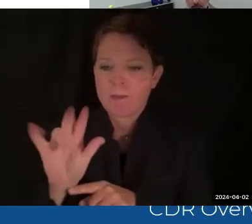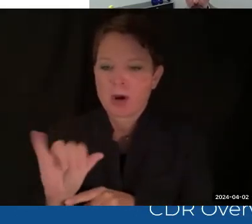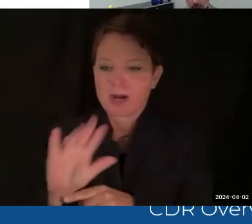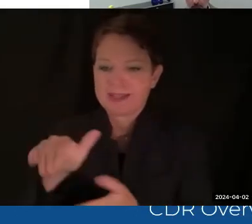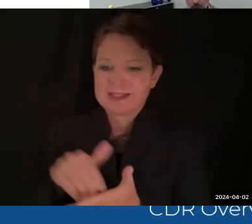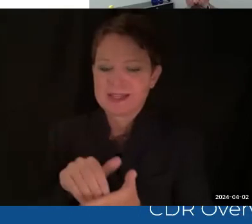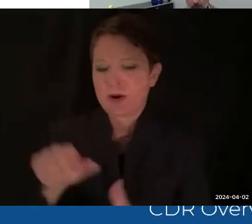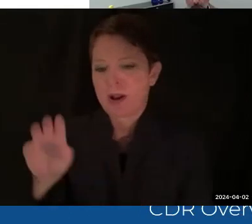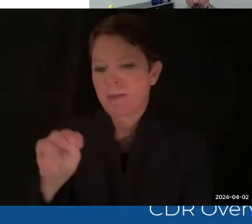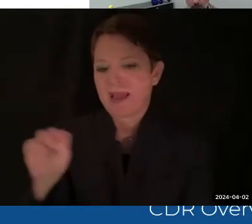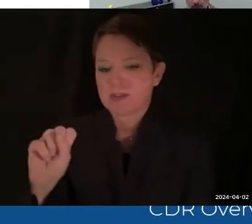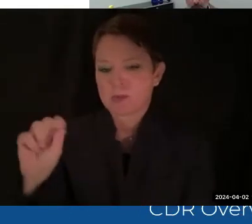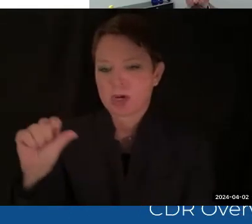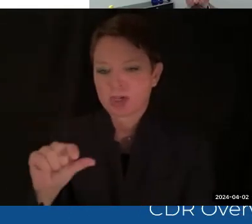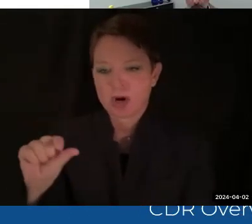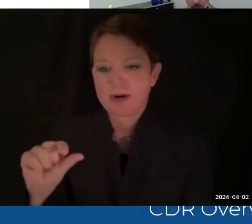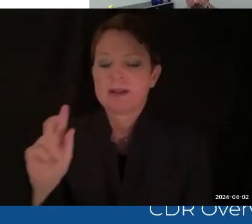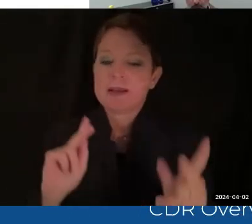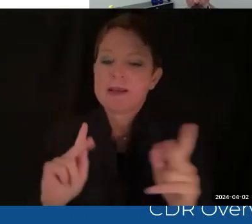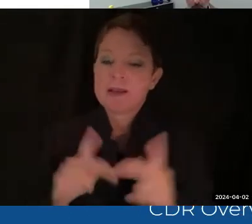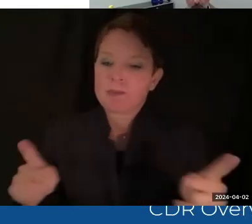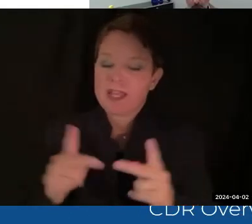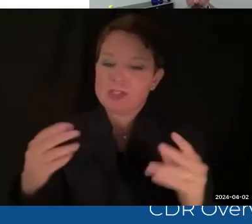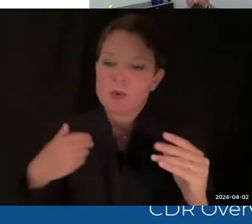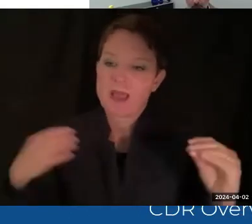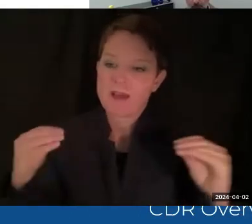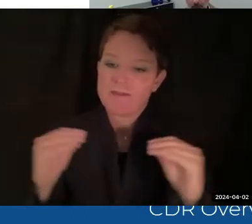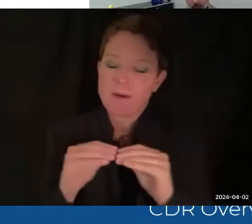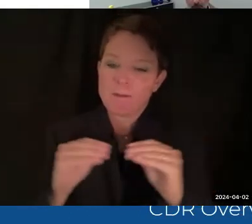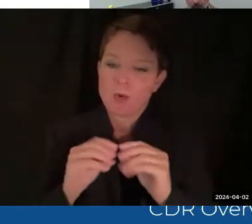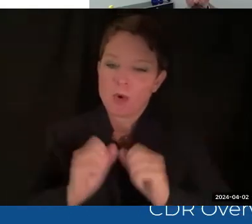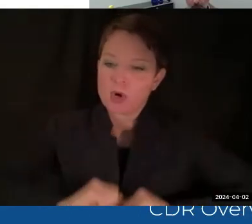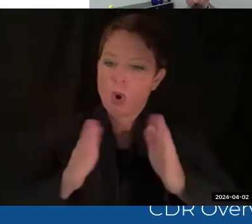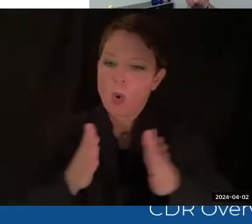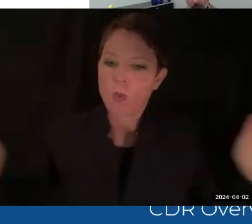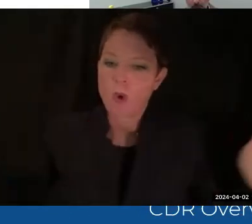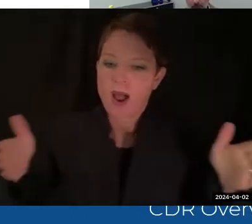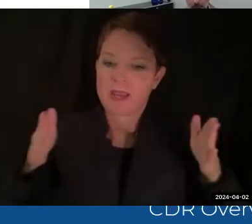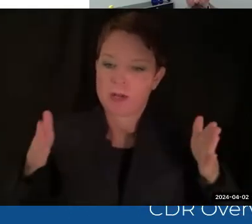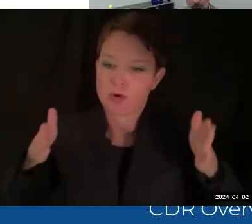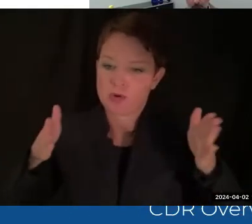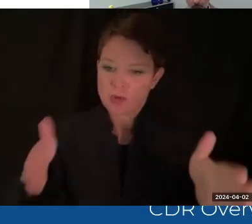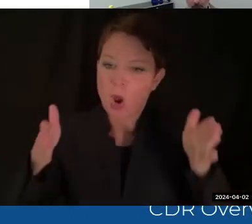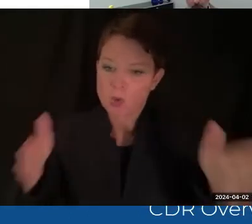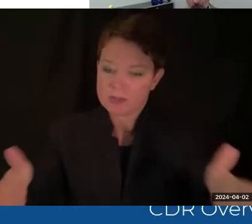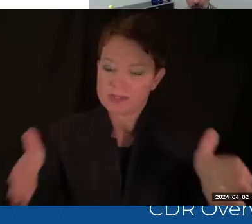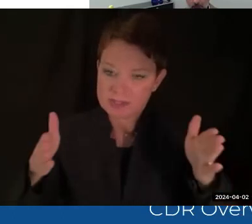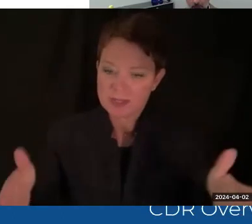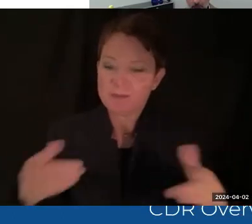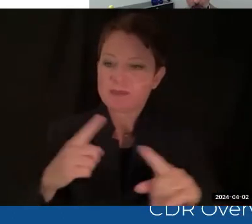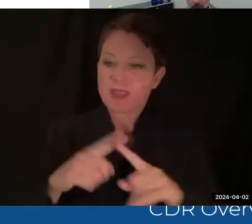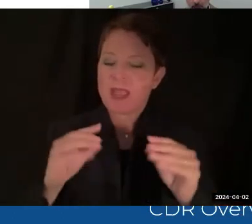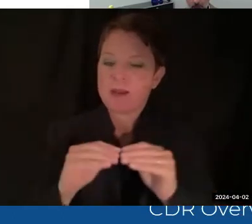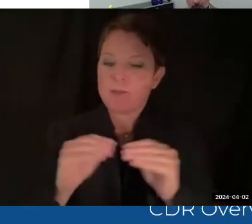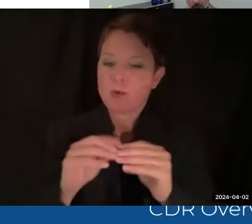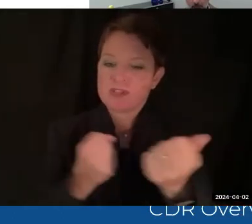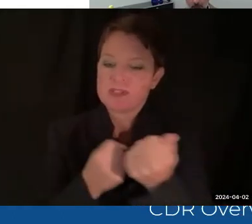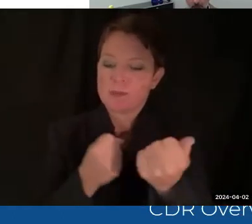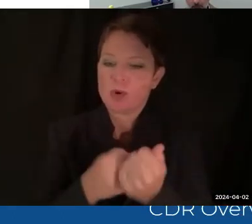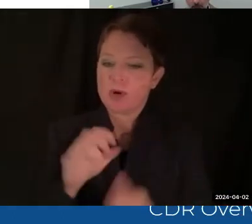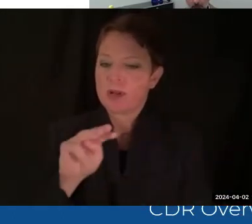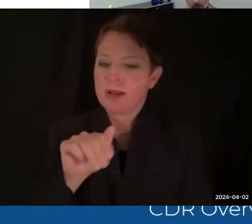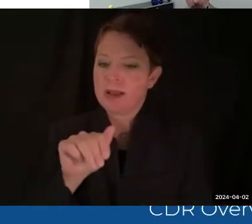and Madison Square Garden, places that have much wider surrounding roads around them and a more supported mass